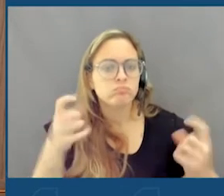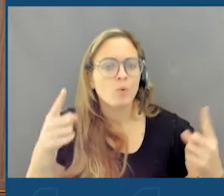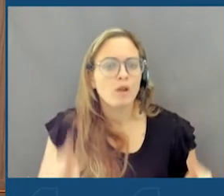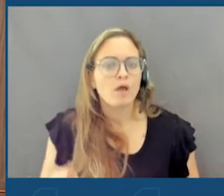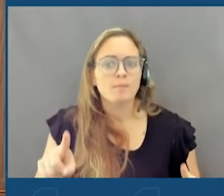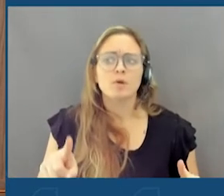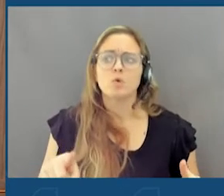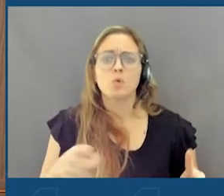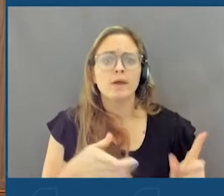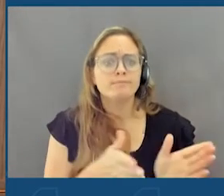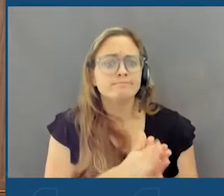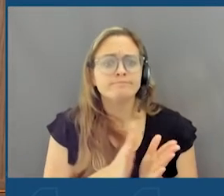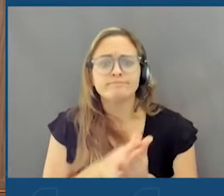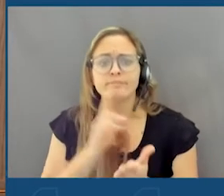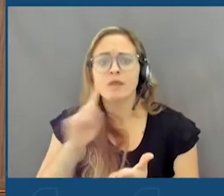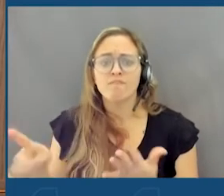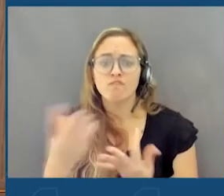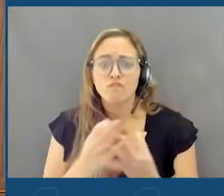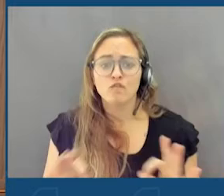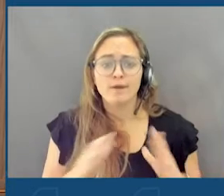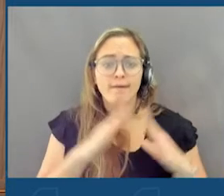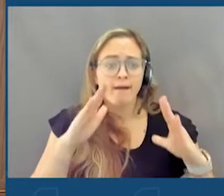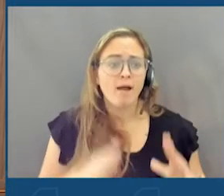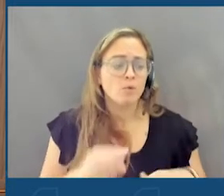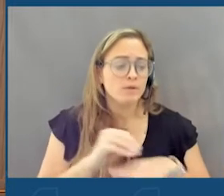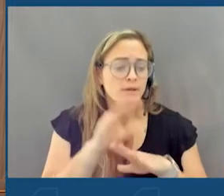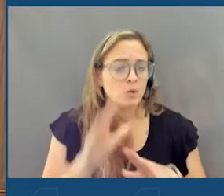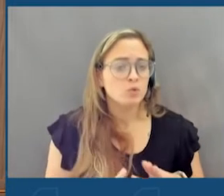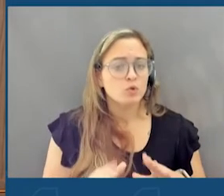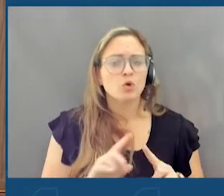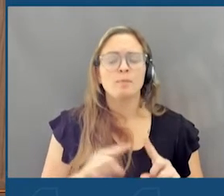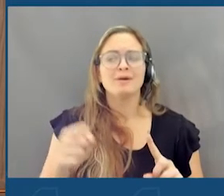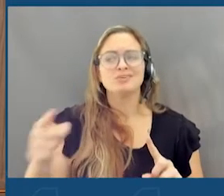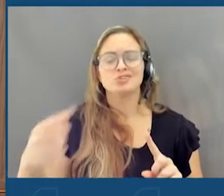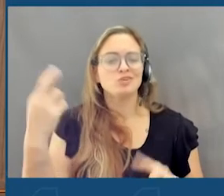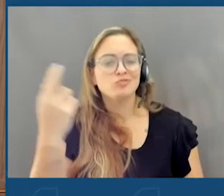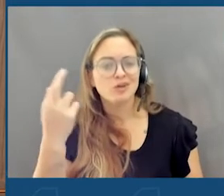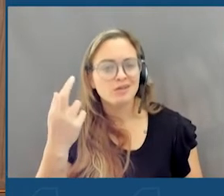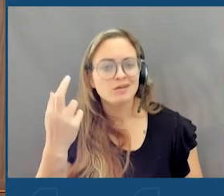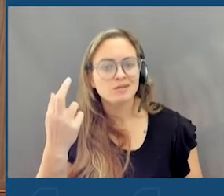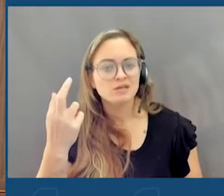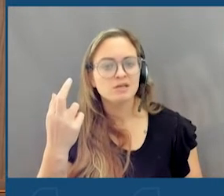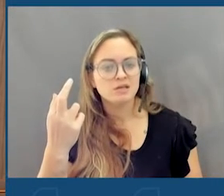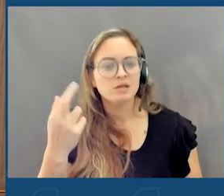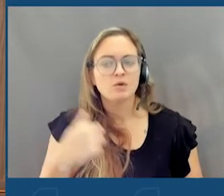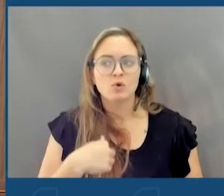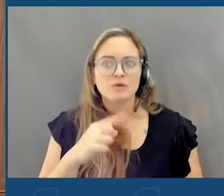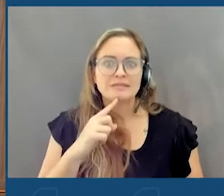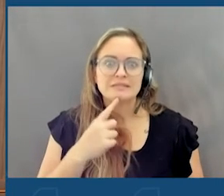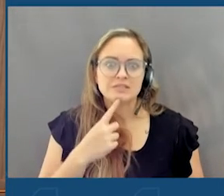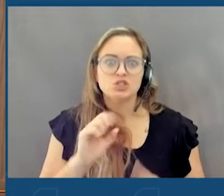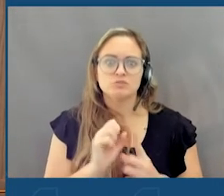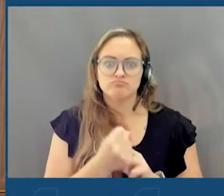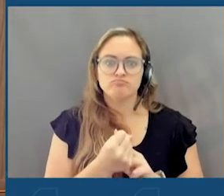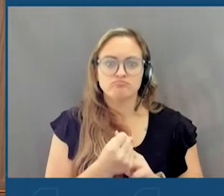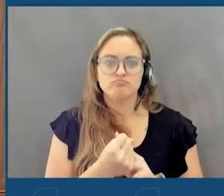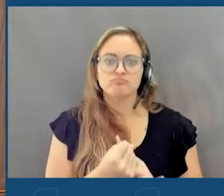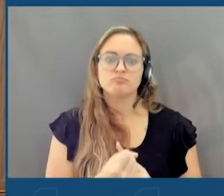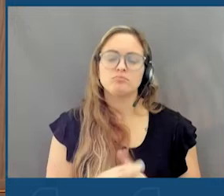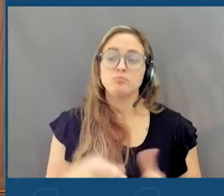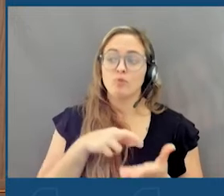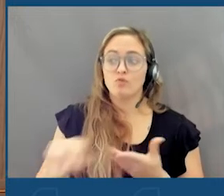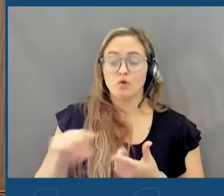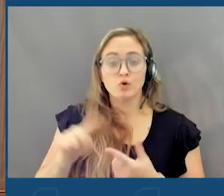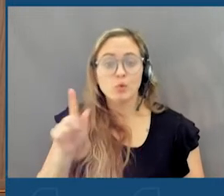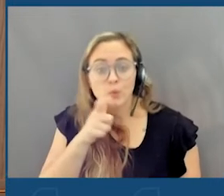from free housing counselor, but she realized we were in serious trouble and referred us to